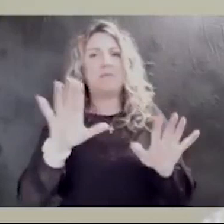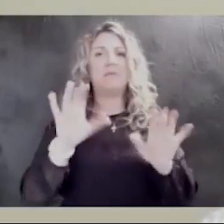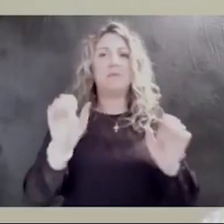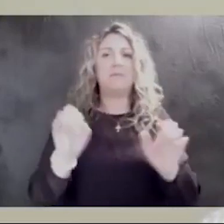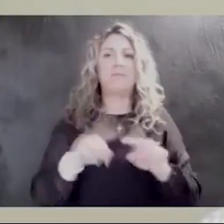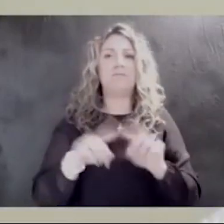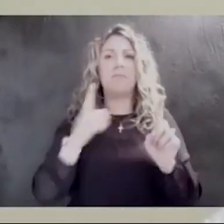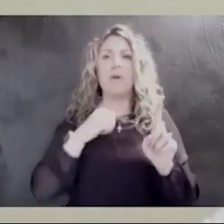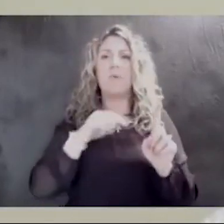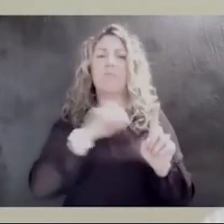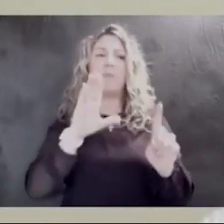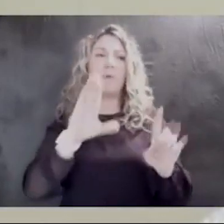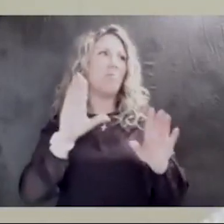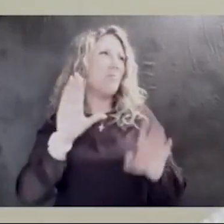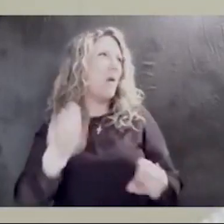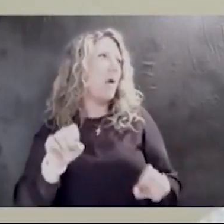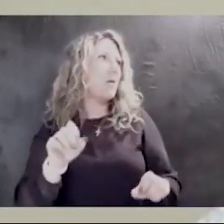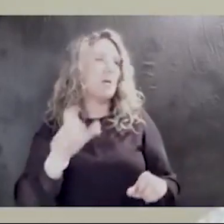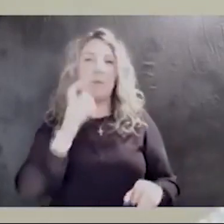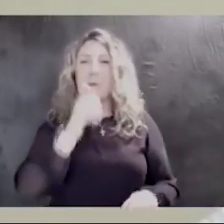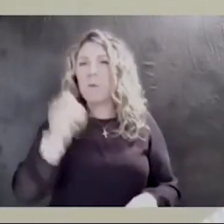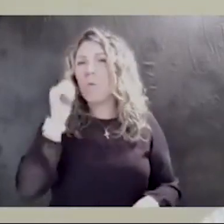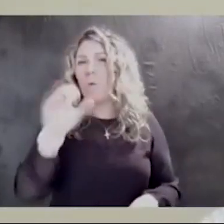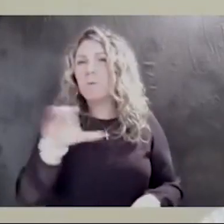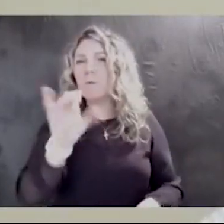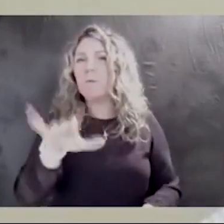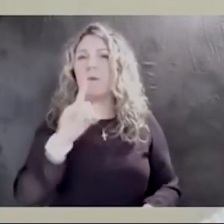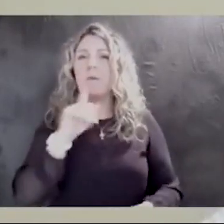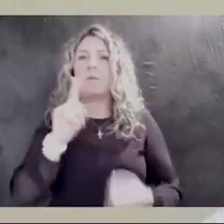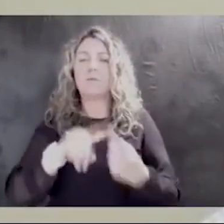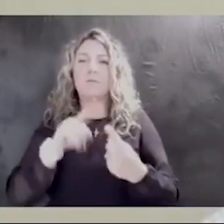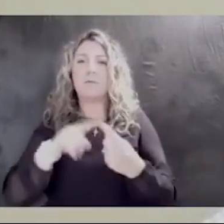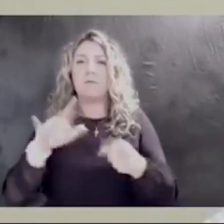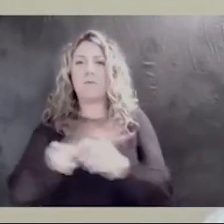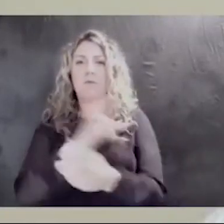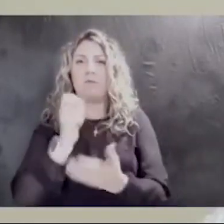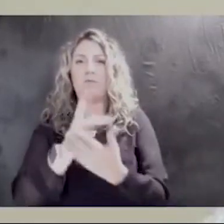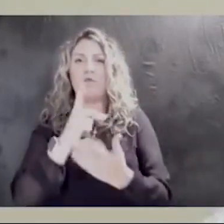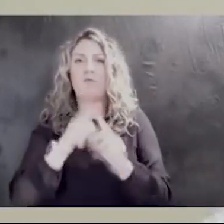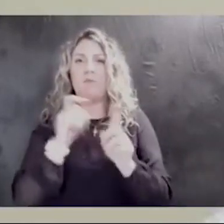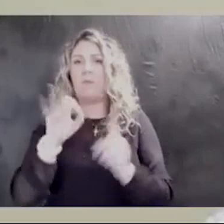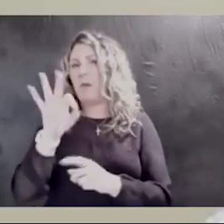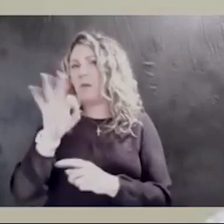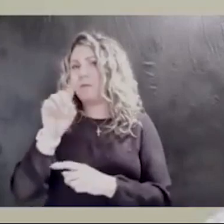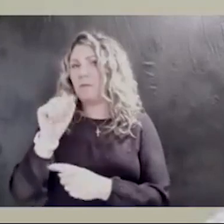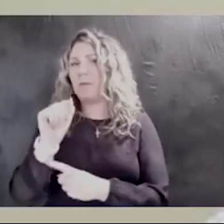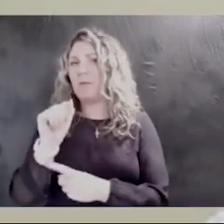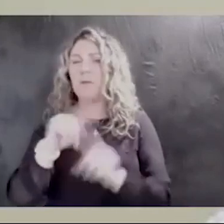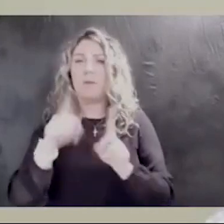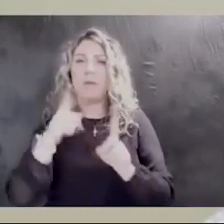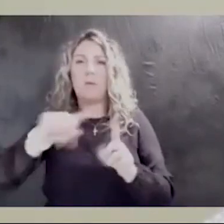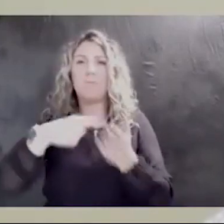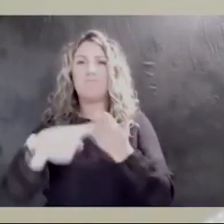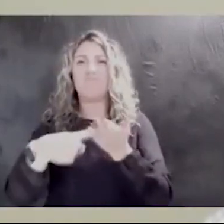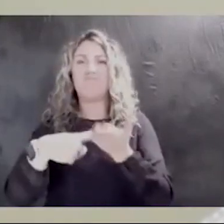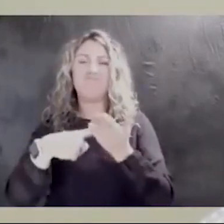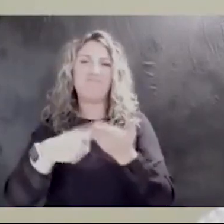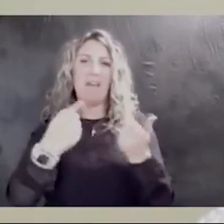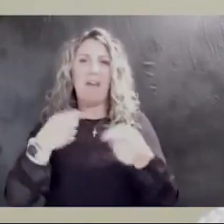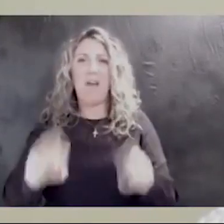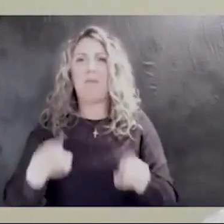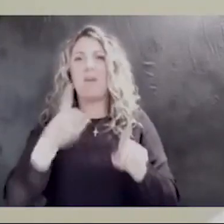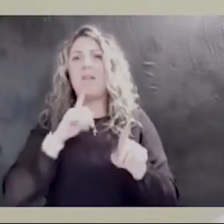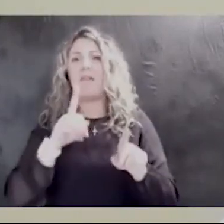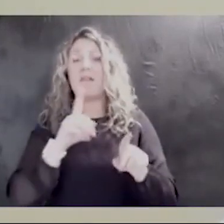we probably won't do that until it's fully approved by the FDA. But those discussions are taking place, and I think it's probably the right